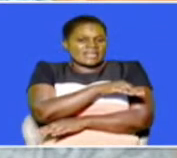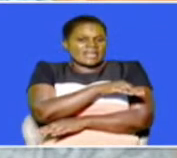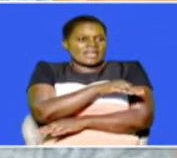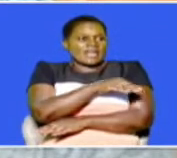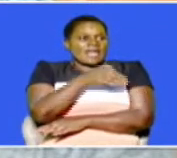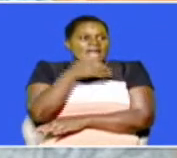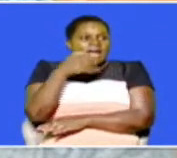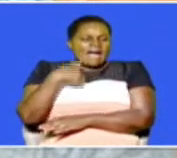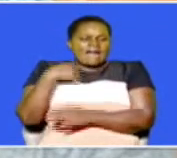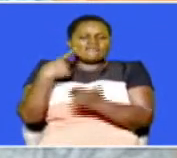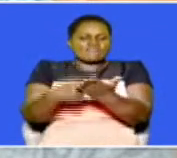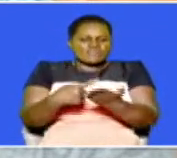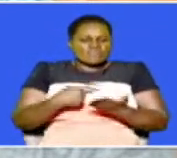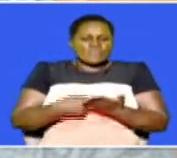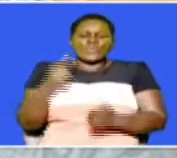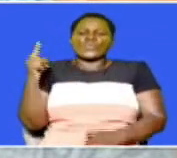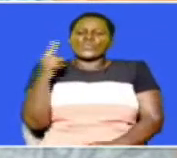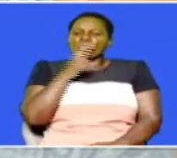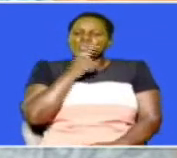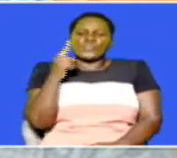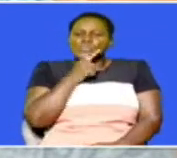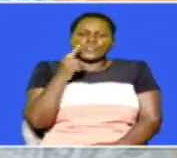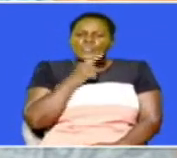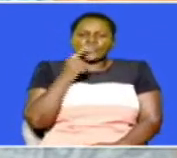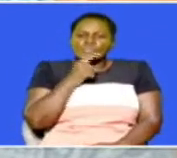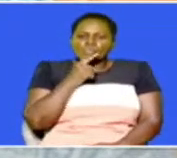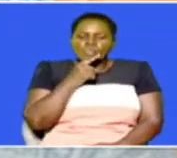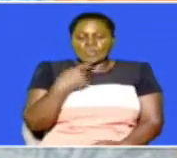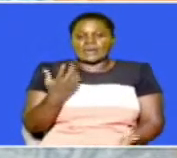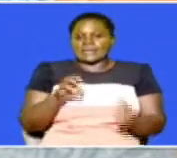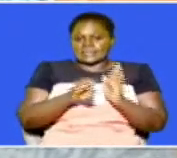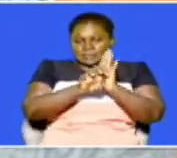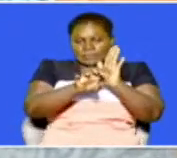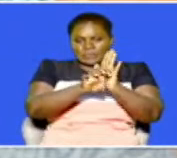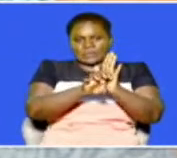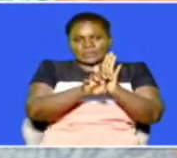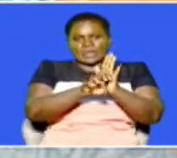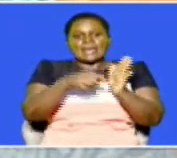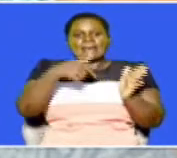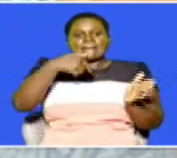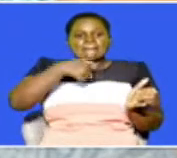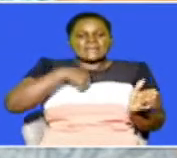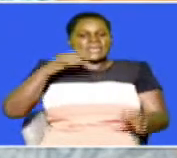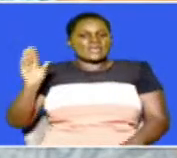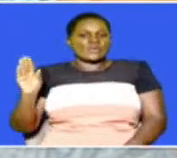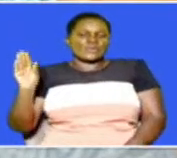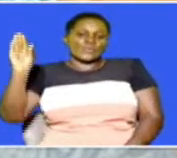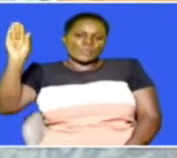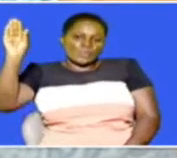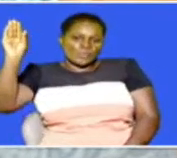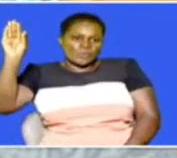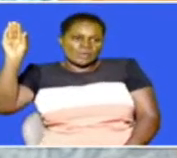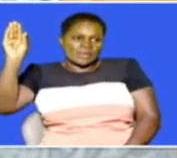there was heavy debate on whether or not, for example, I should swear in